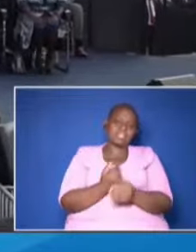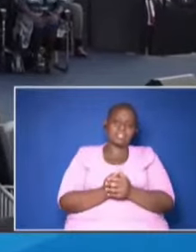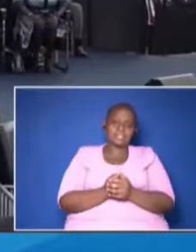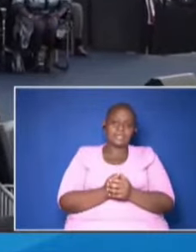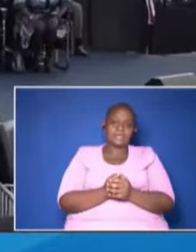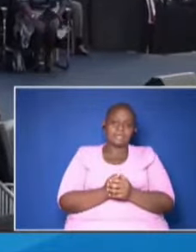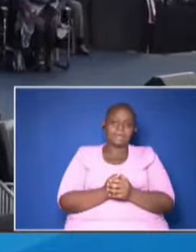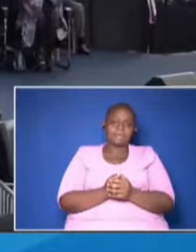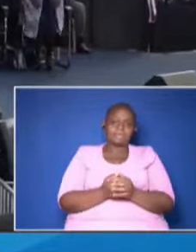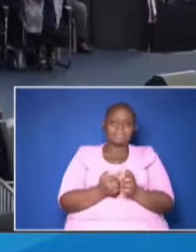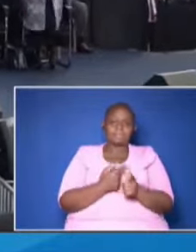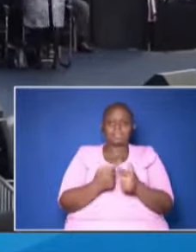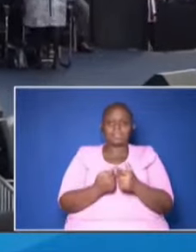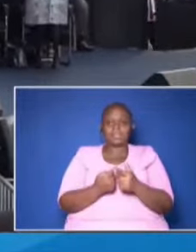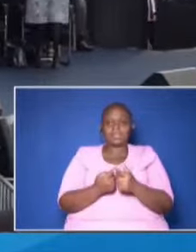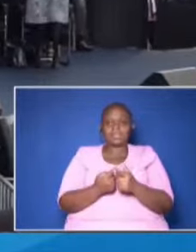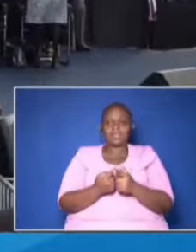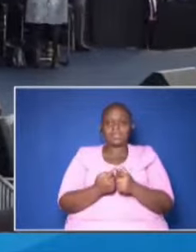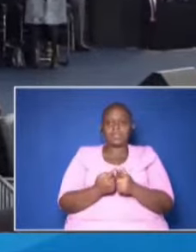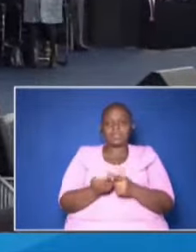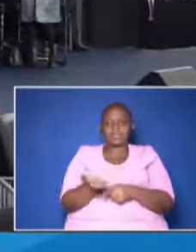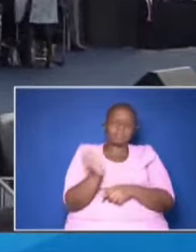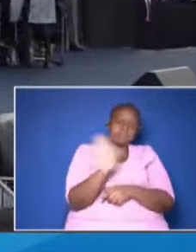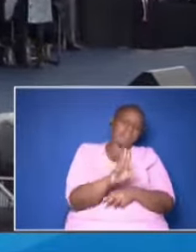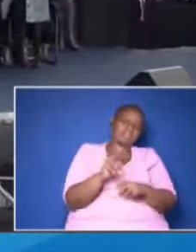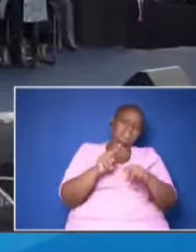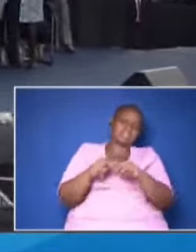minute go and then come